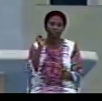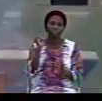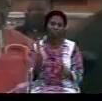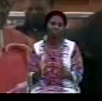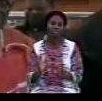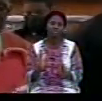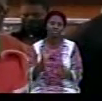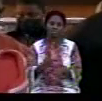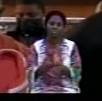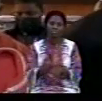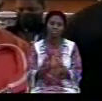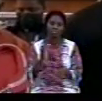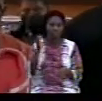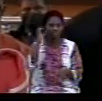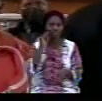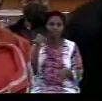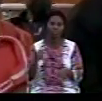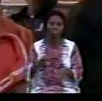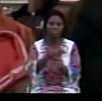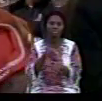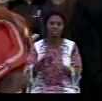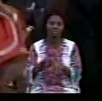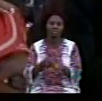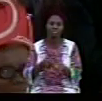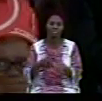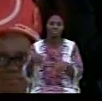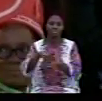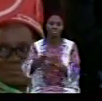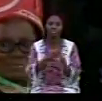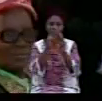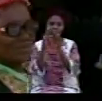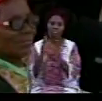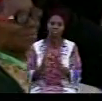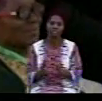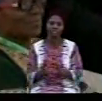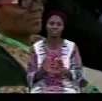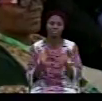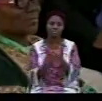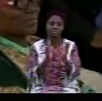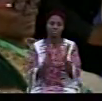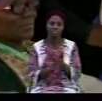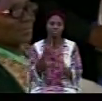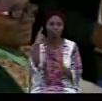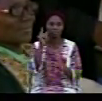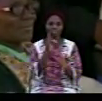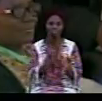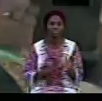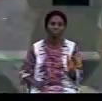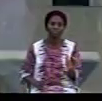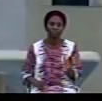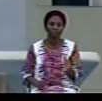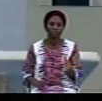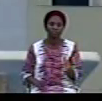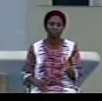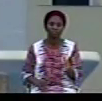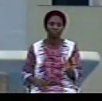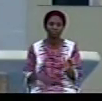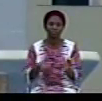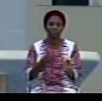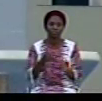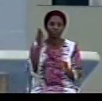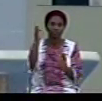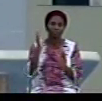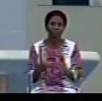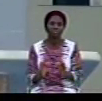overseer, is the founder. Put your hands together for Christ. Pastor Stephen Ola, Light and